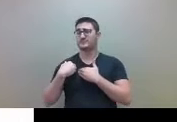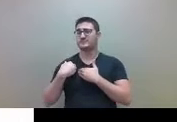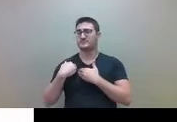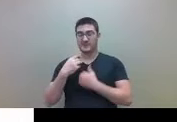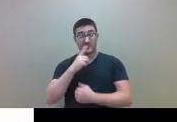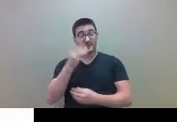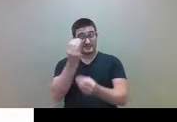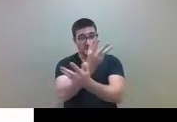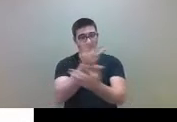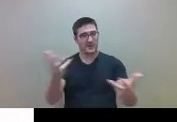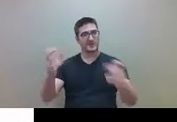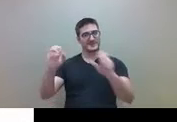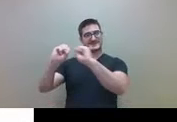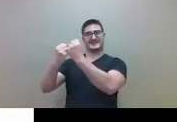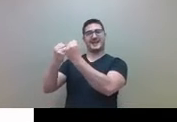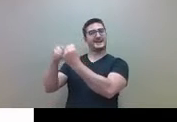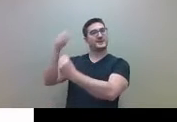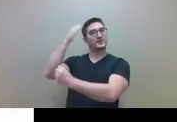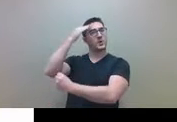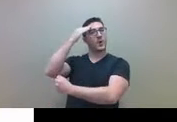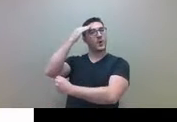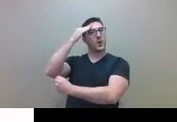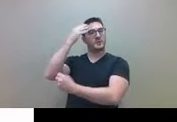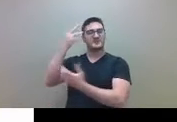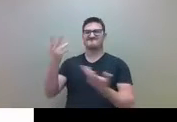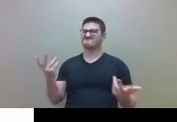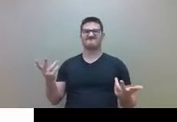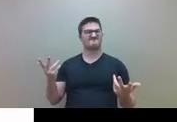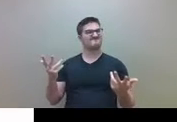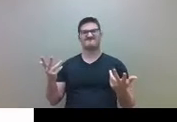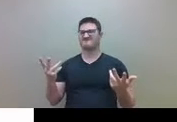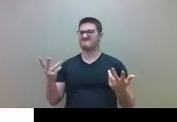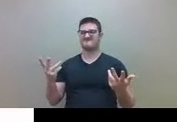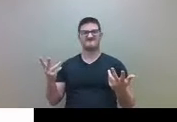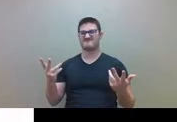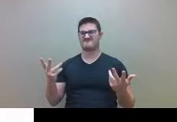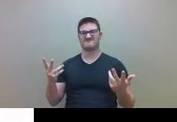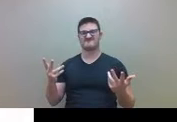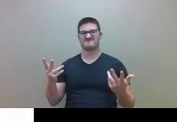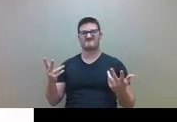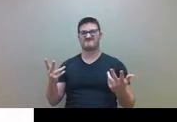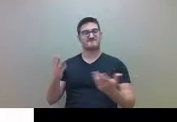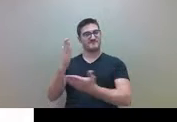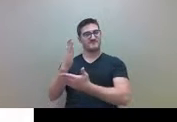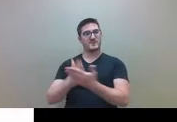it's me before you. That means that you're,